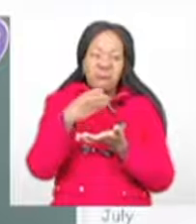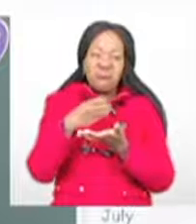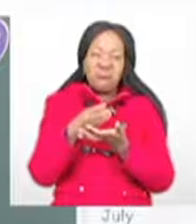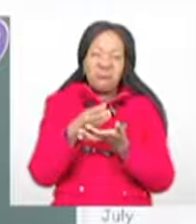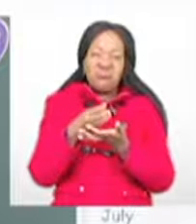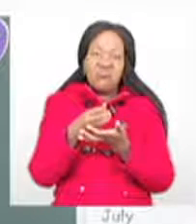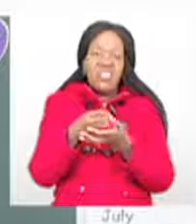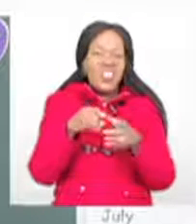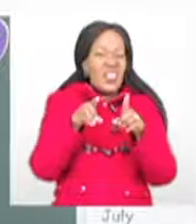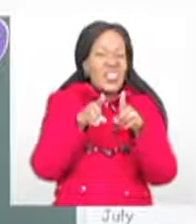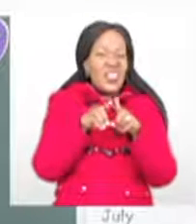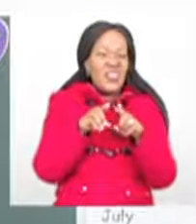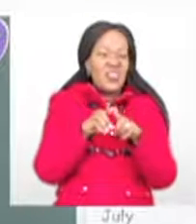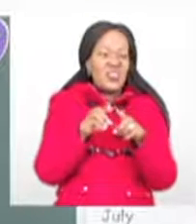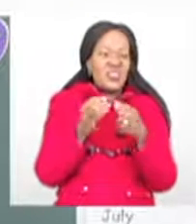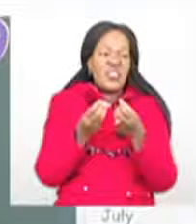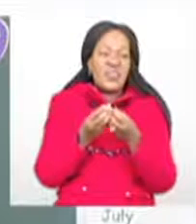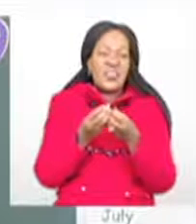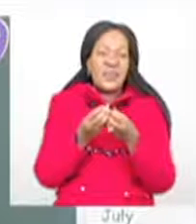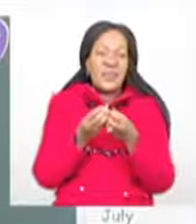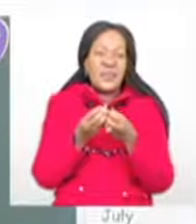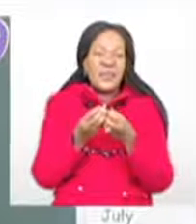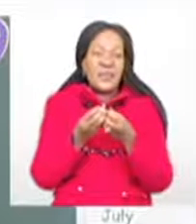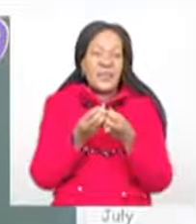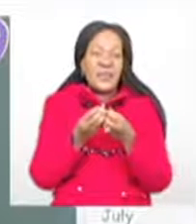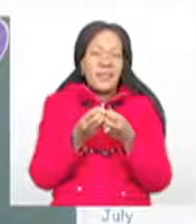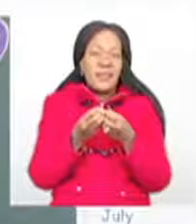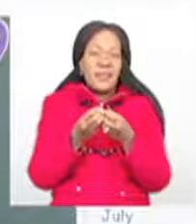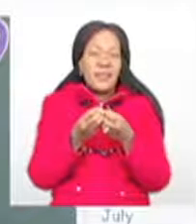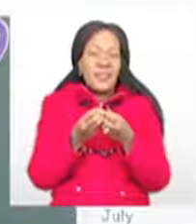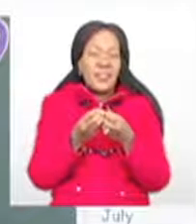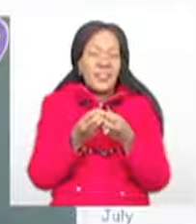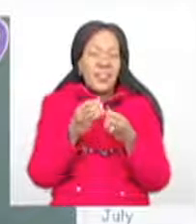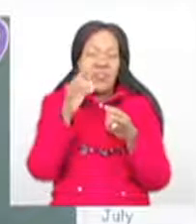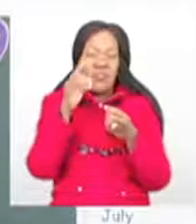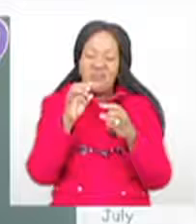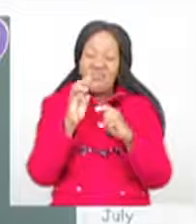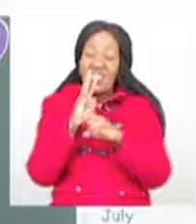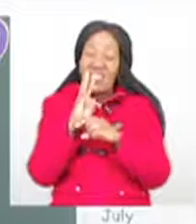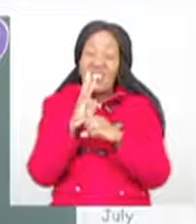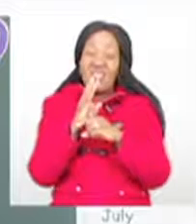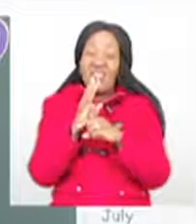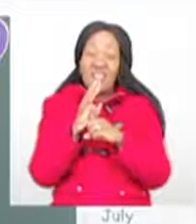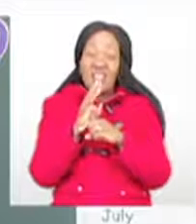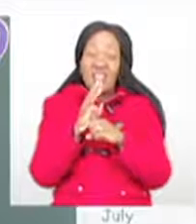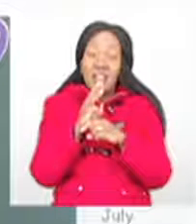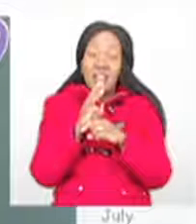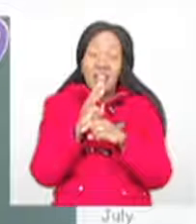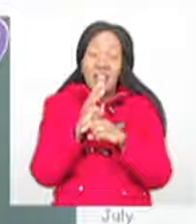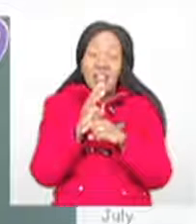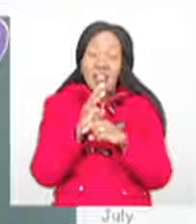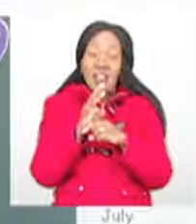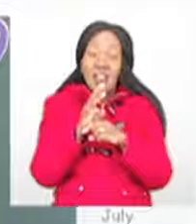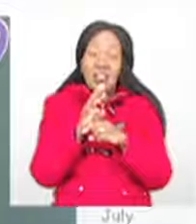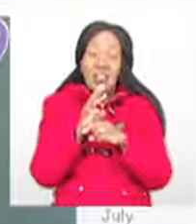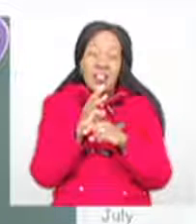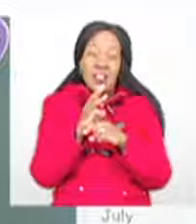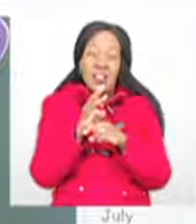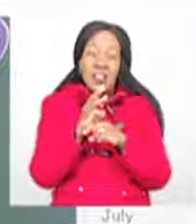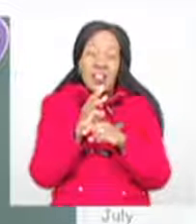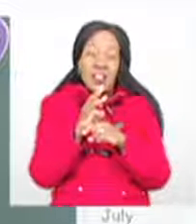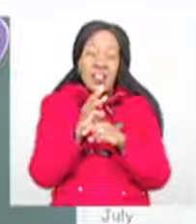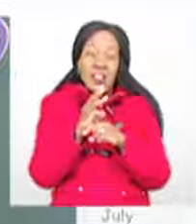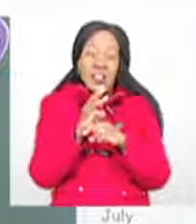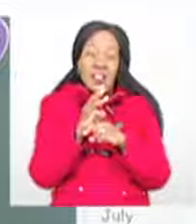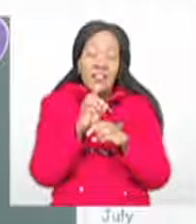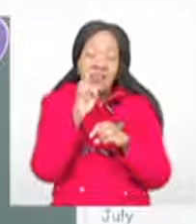are exactly the same, and on the third picture in the same row, there is